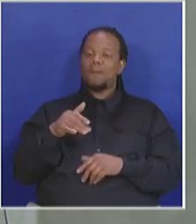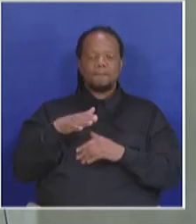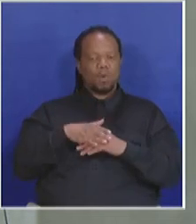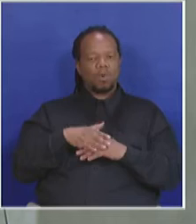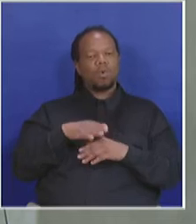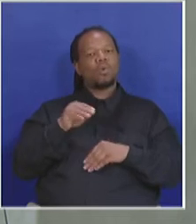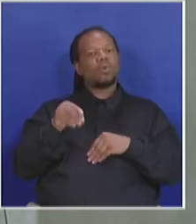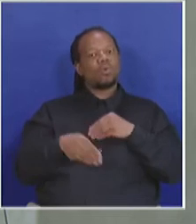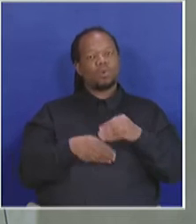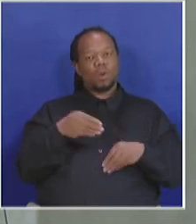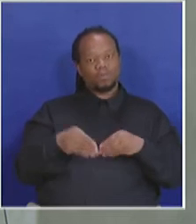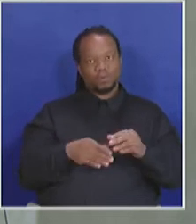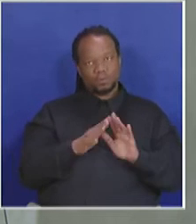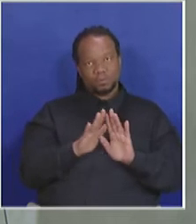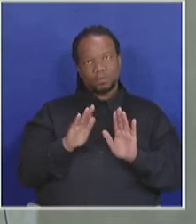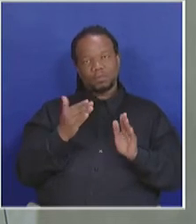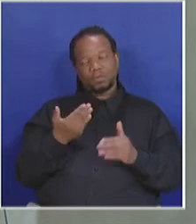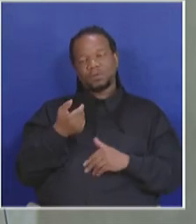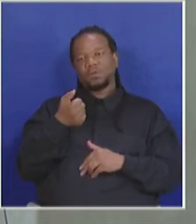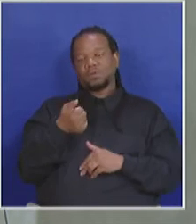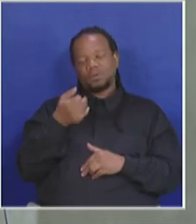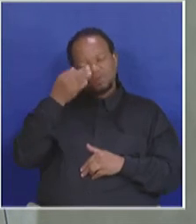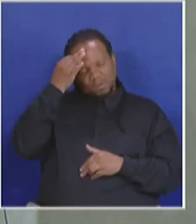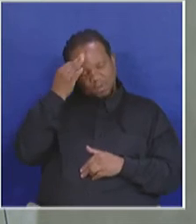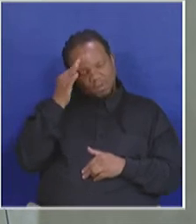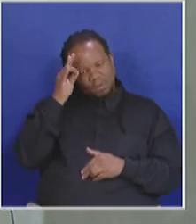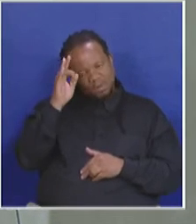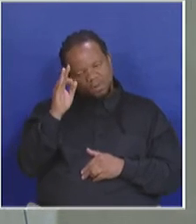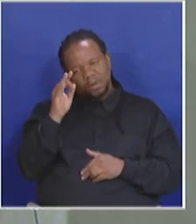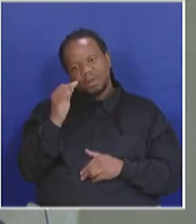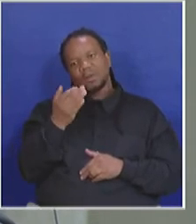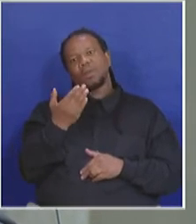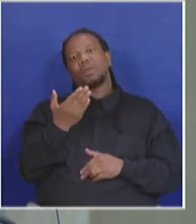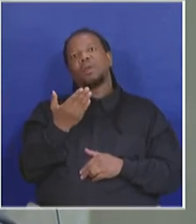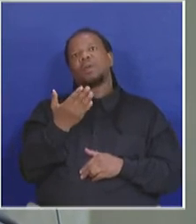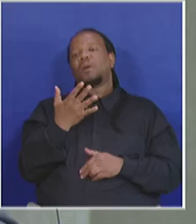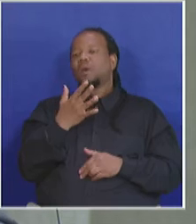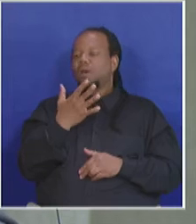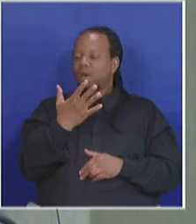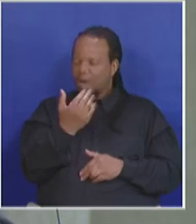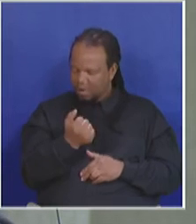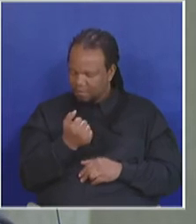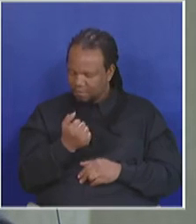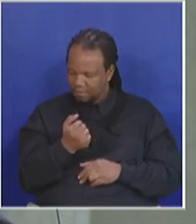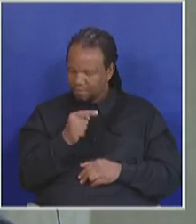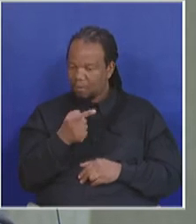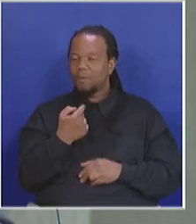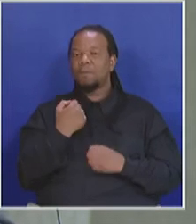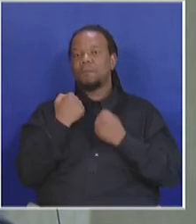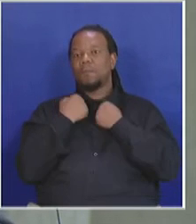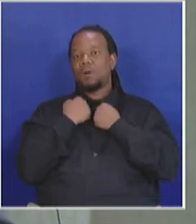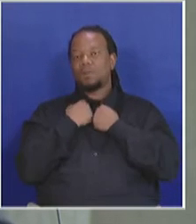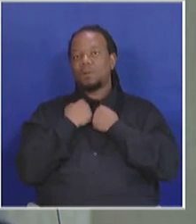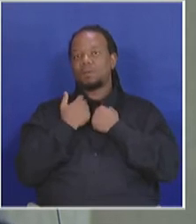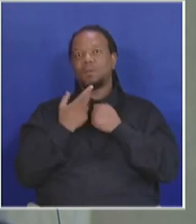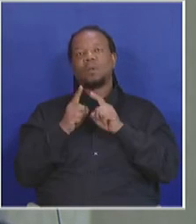government misappropriated from the mothers and fathers of those students who yesterday begged for a